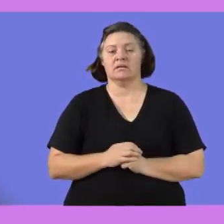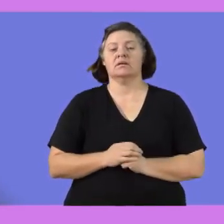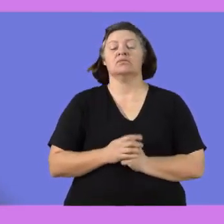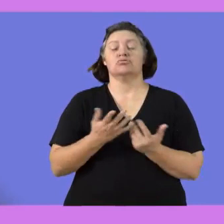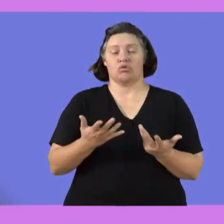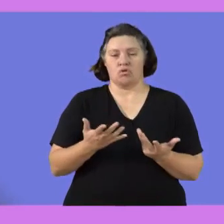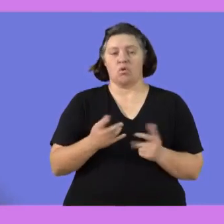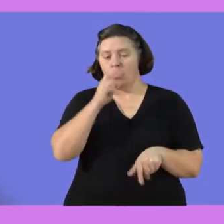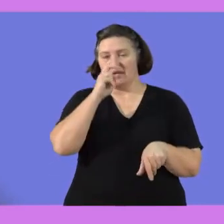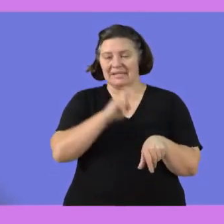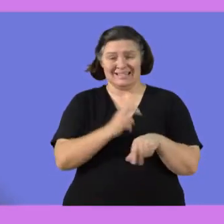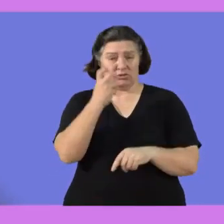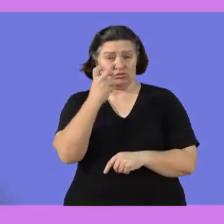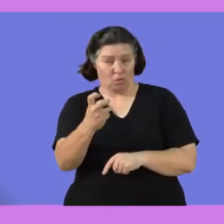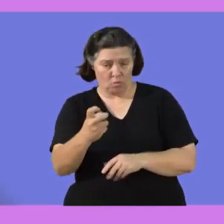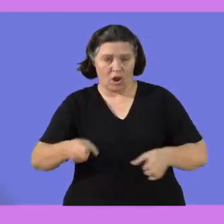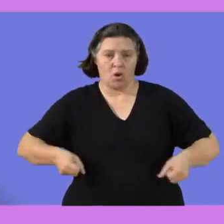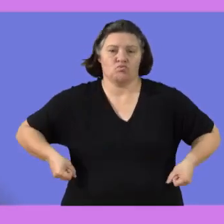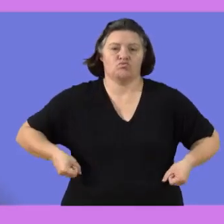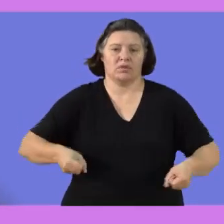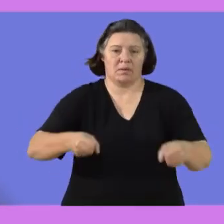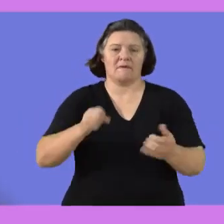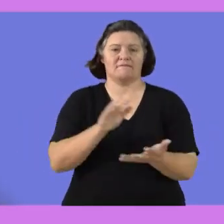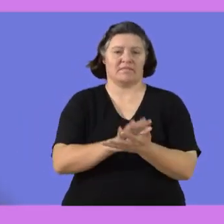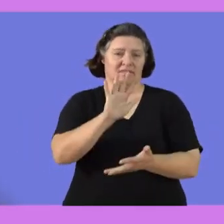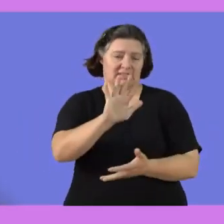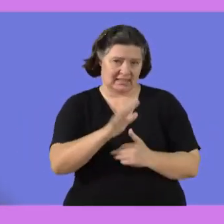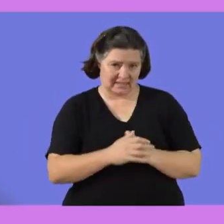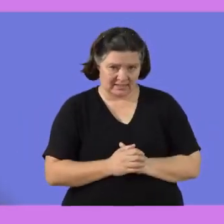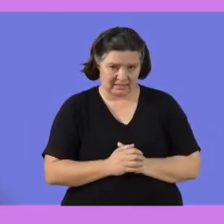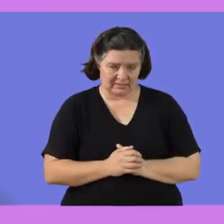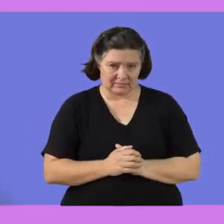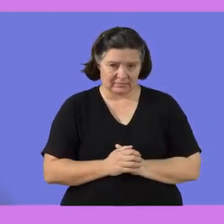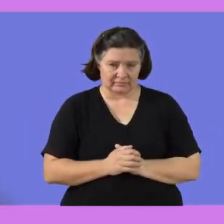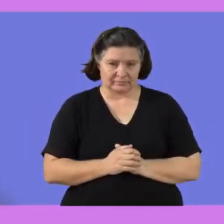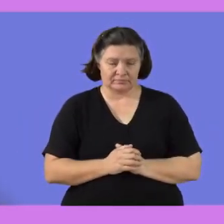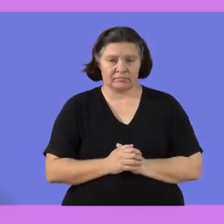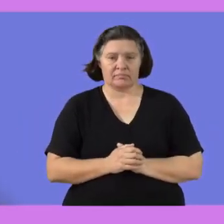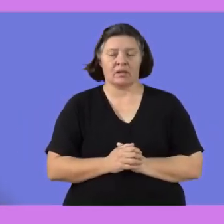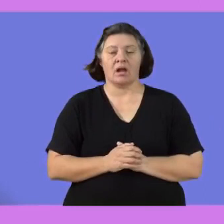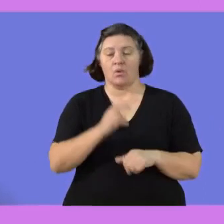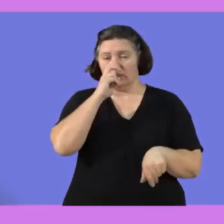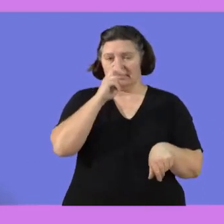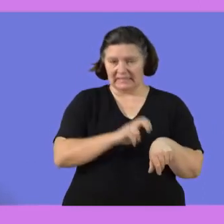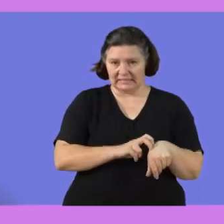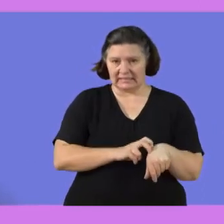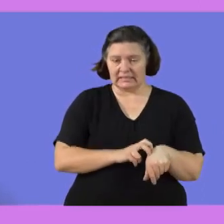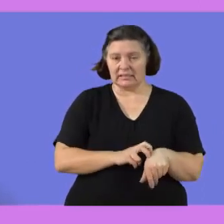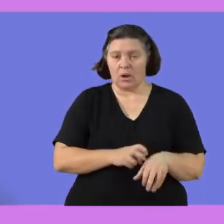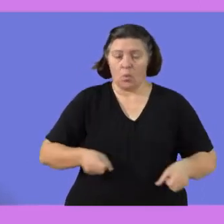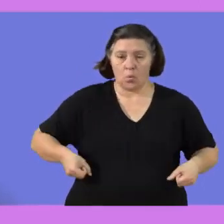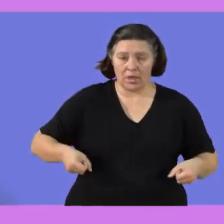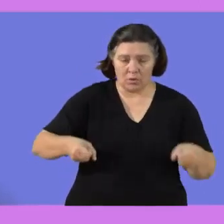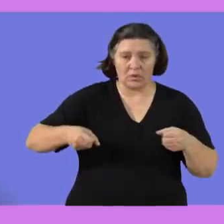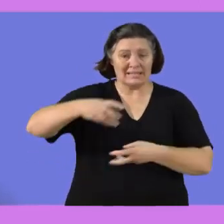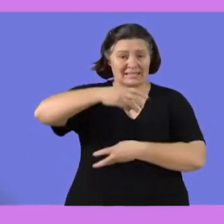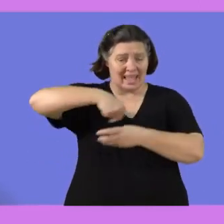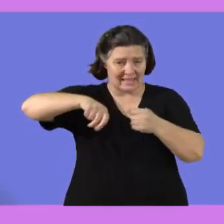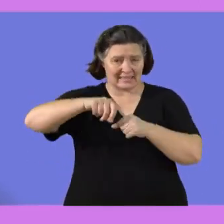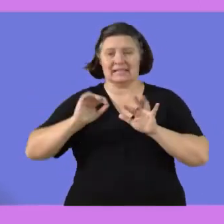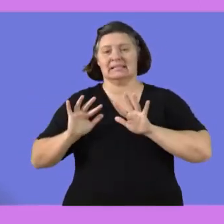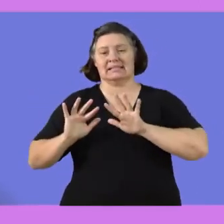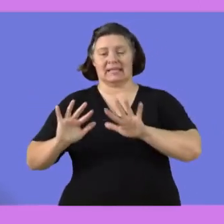So we need 15 wheelbarrows of stones and we need